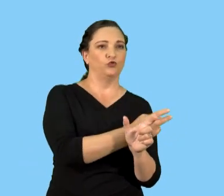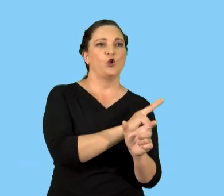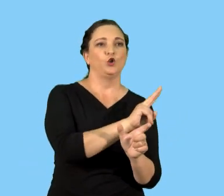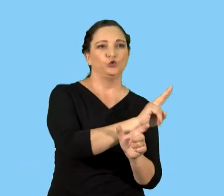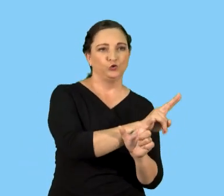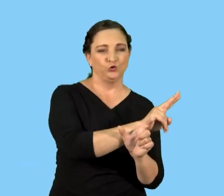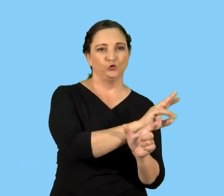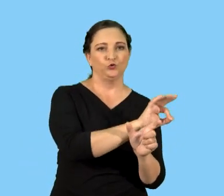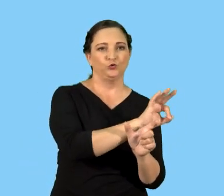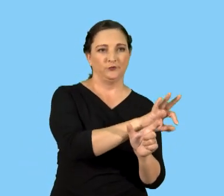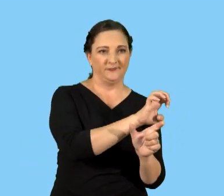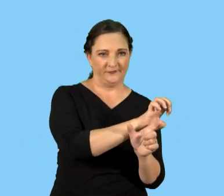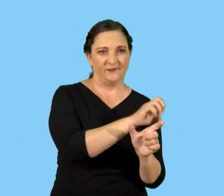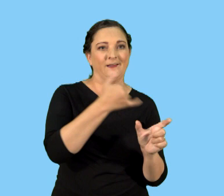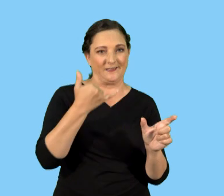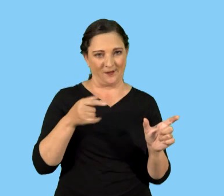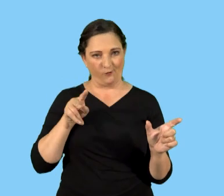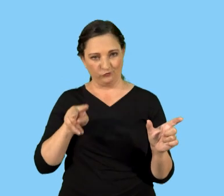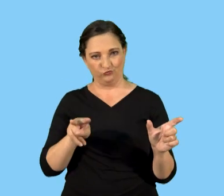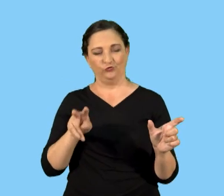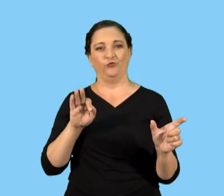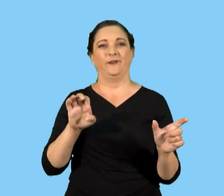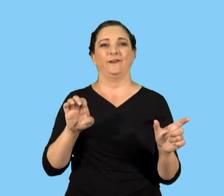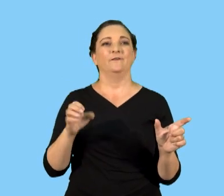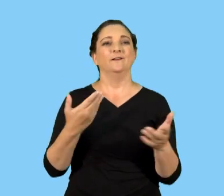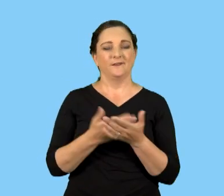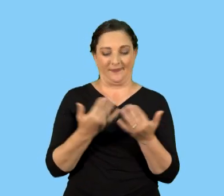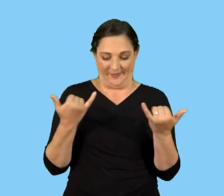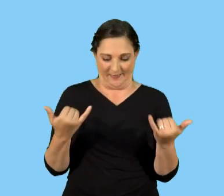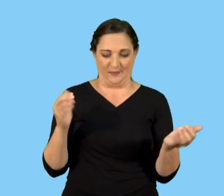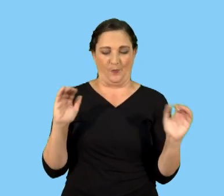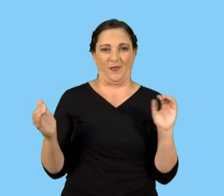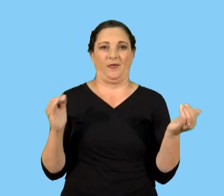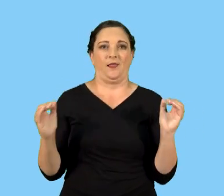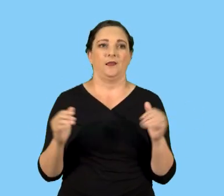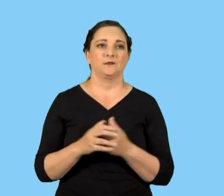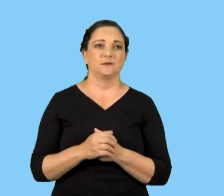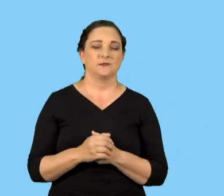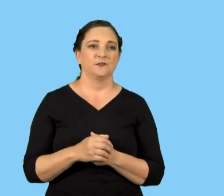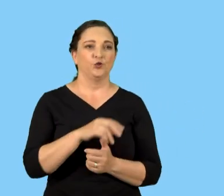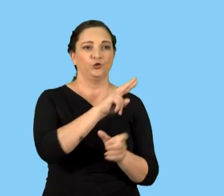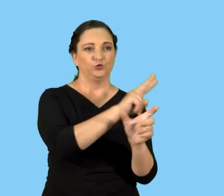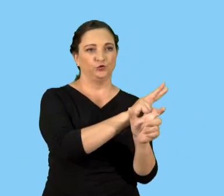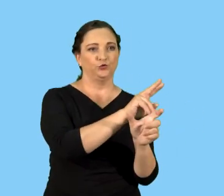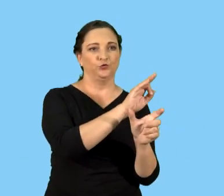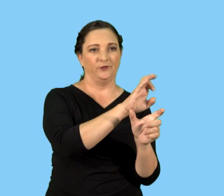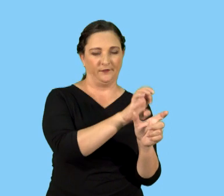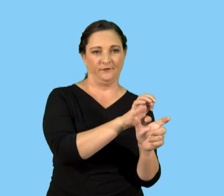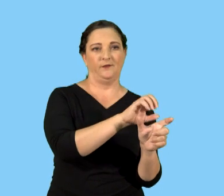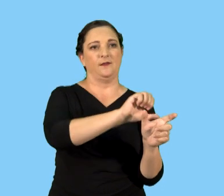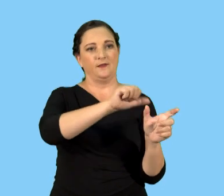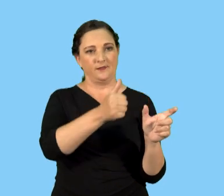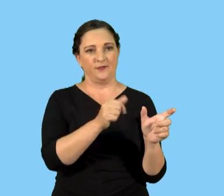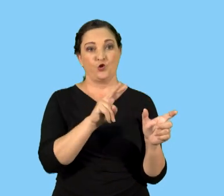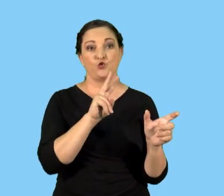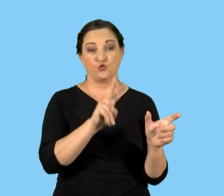there, so that it balances out that 2 of iron and the 2 of oxygen. So we have 2 Fe, and then